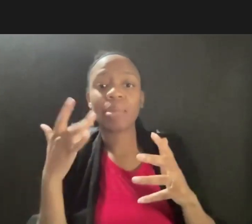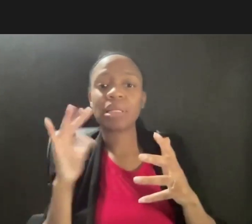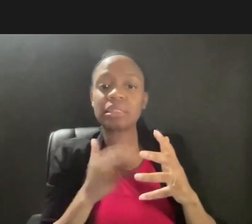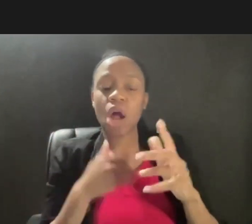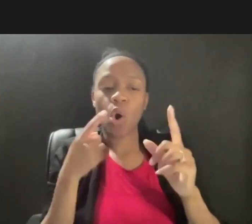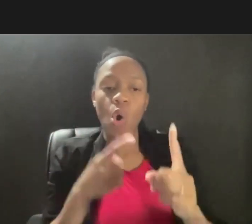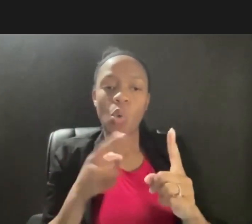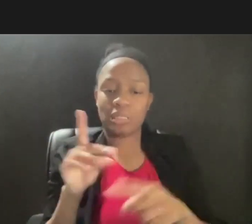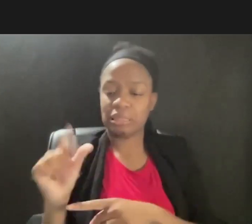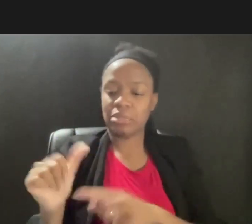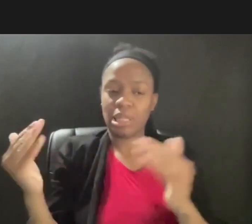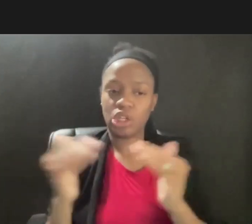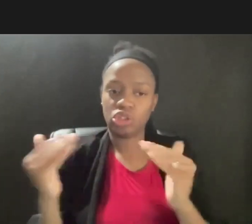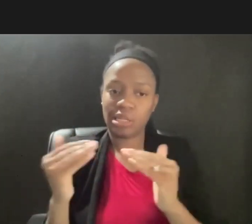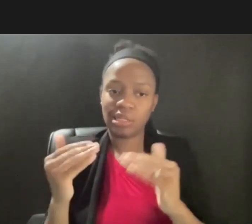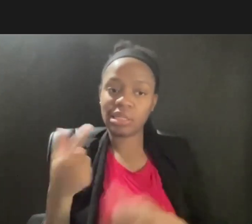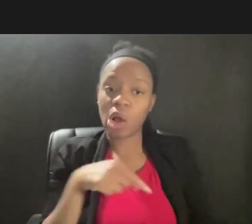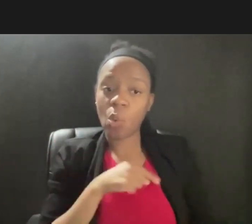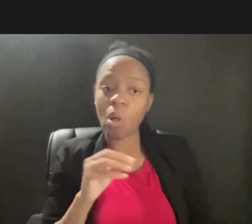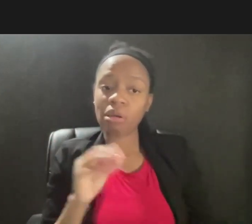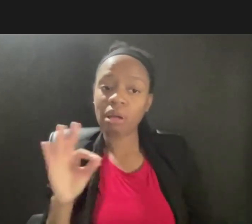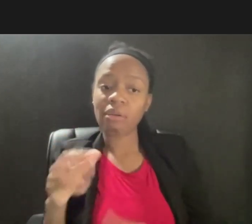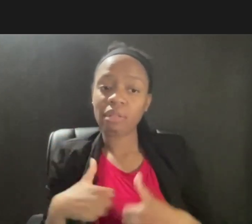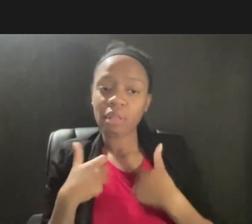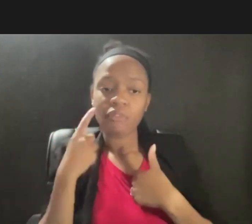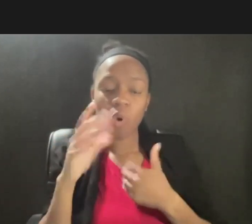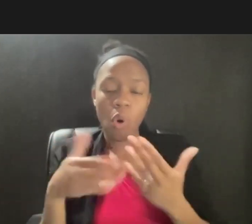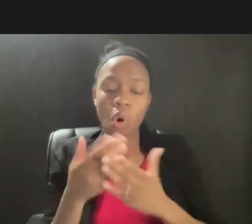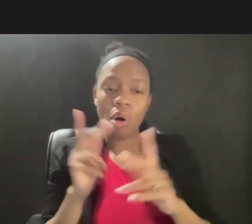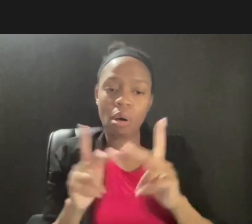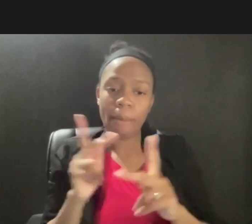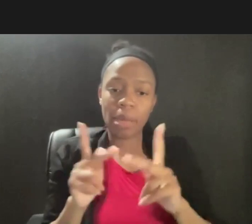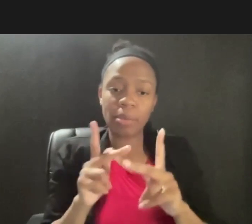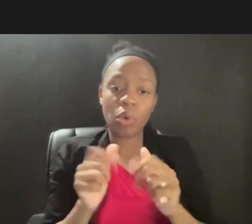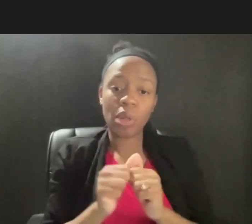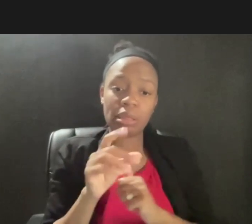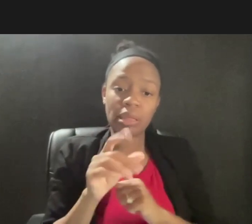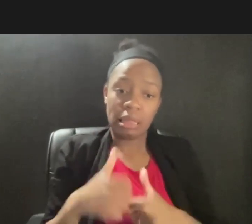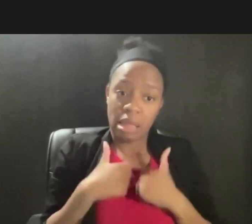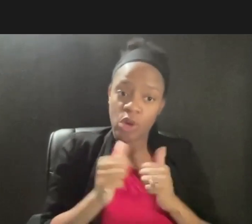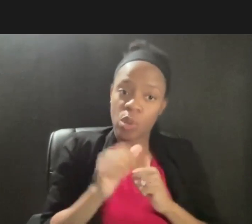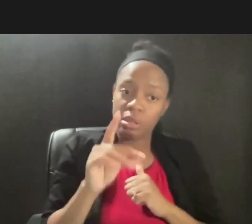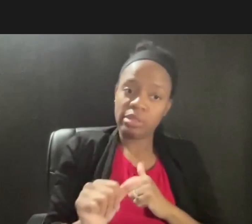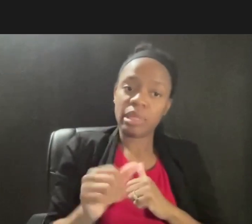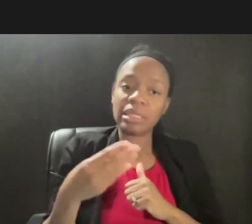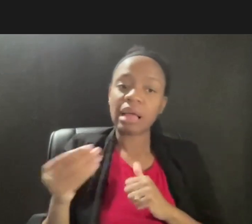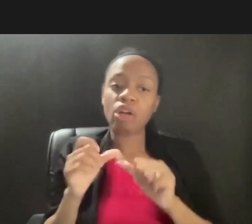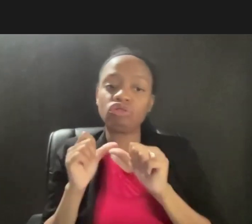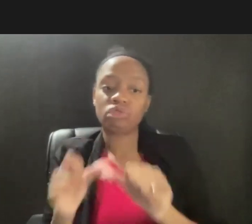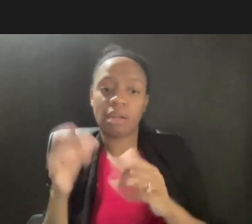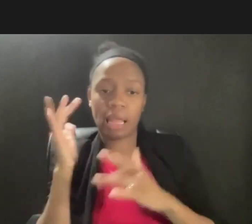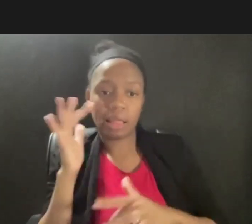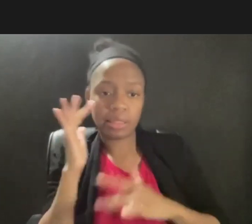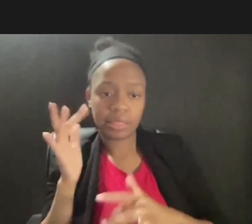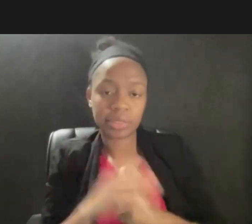disability justice and quality of life for all people living with disabilities and chronic illness. So I